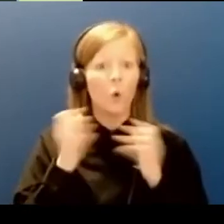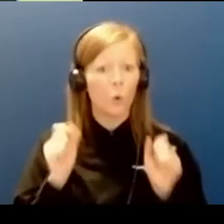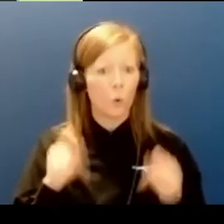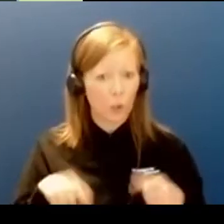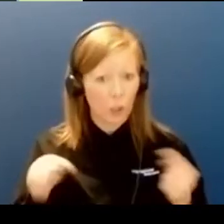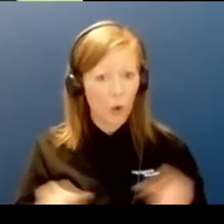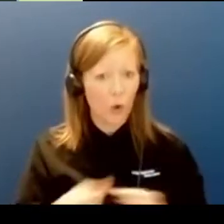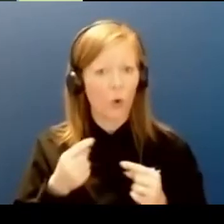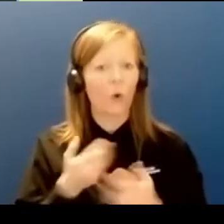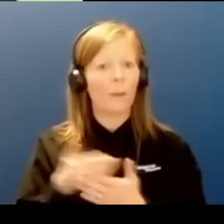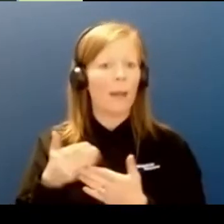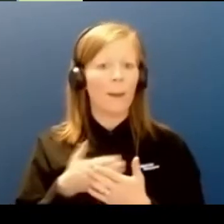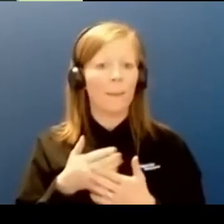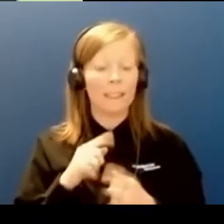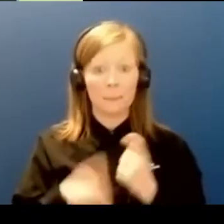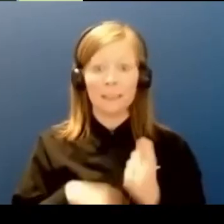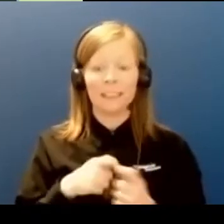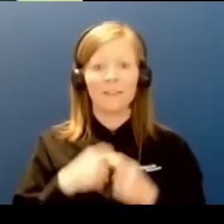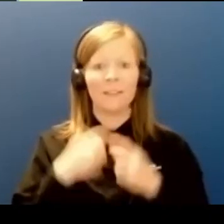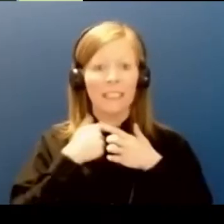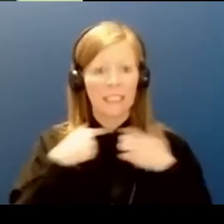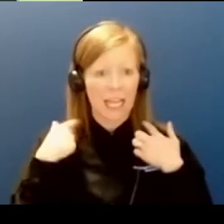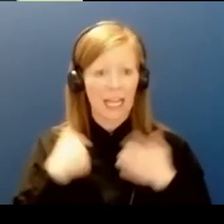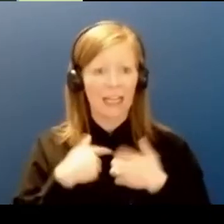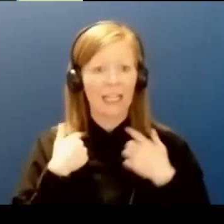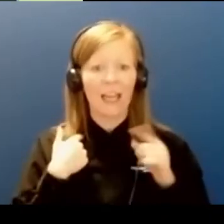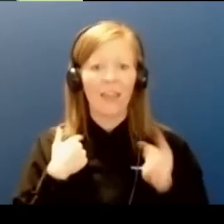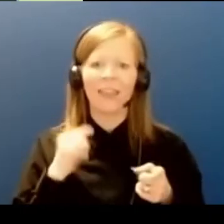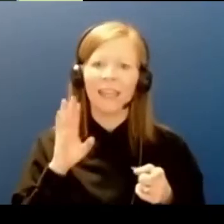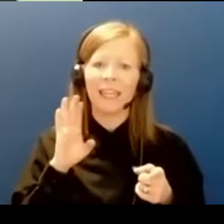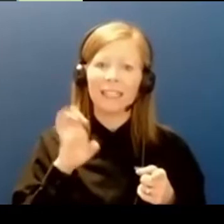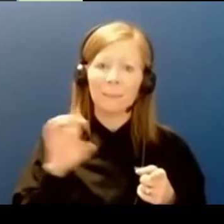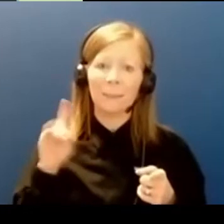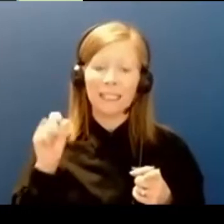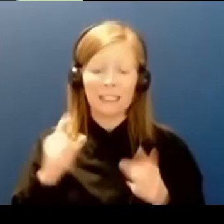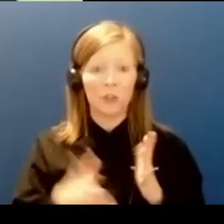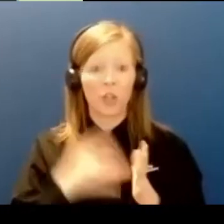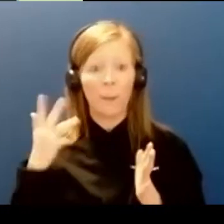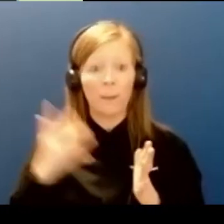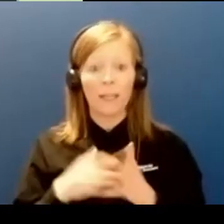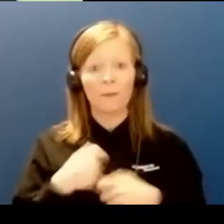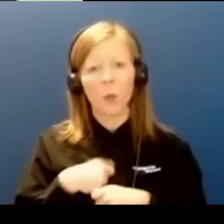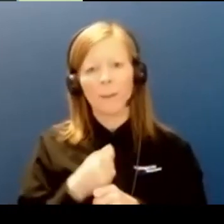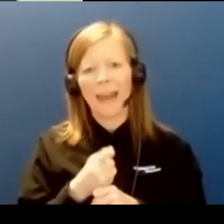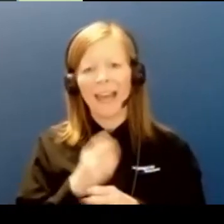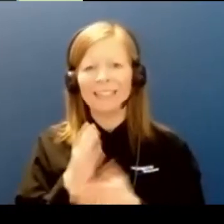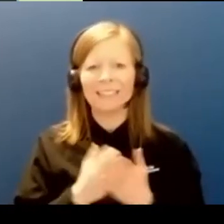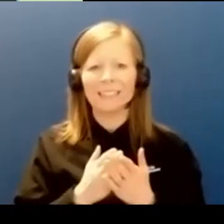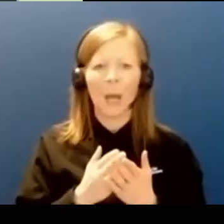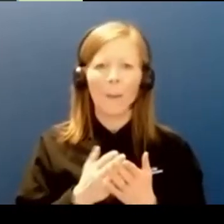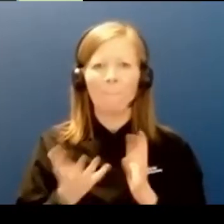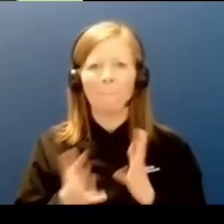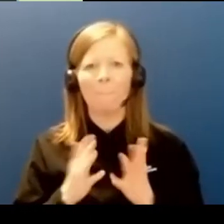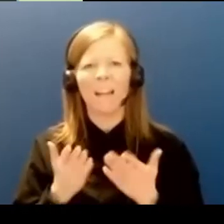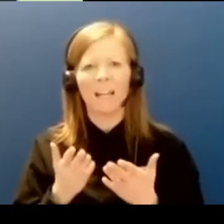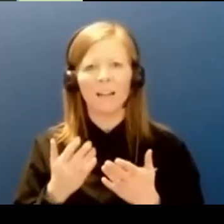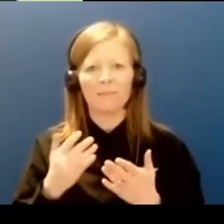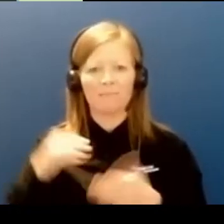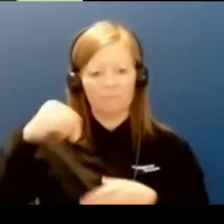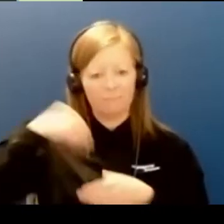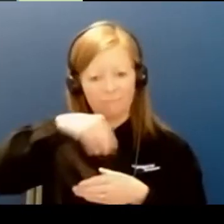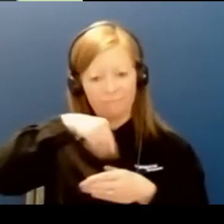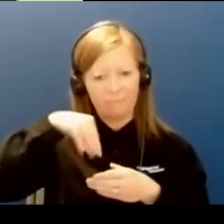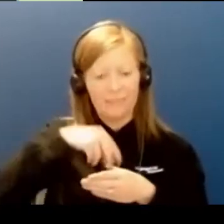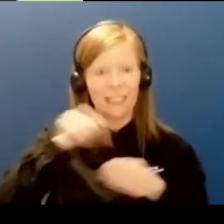hazard, especially the necklace, these beads sometimes are made by some substances that can release